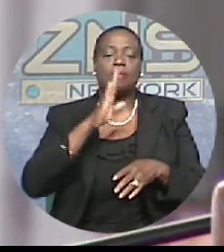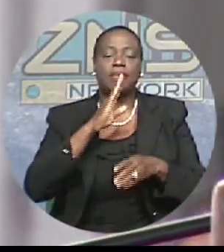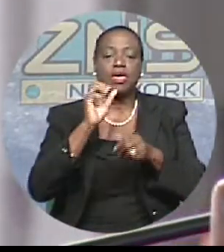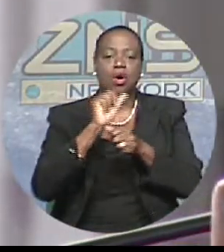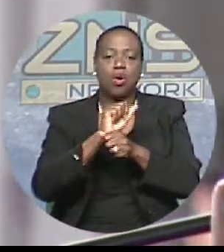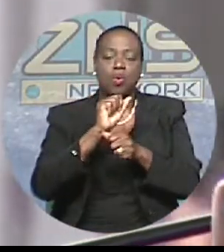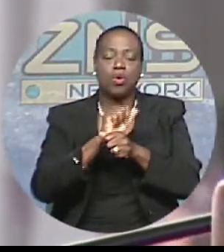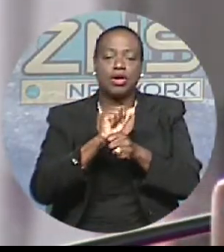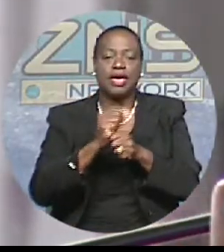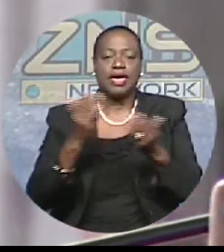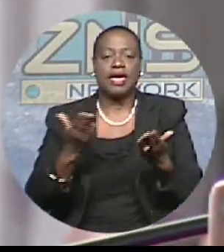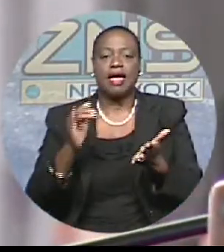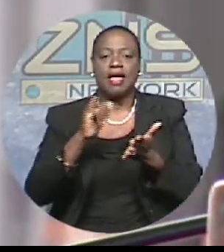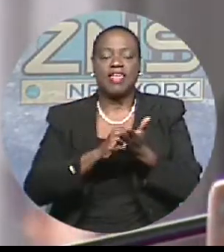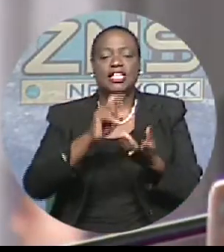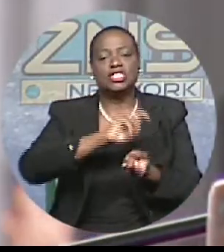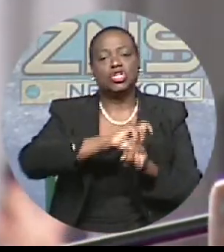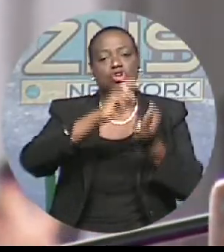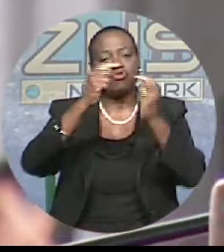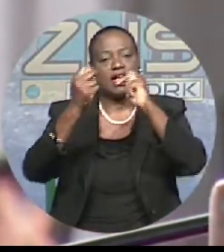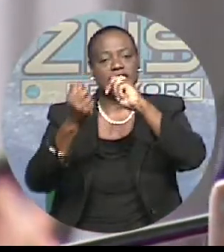That is transformation.